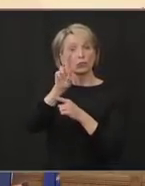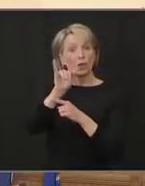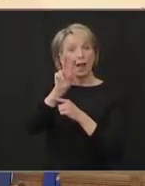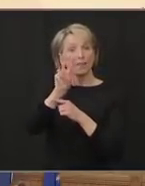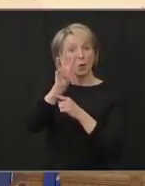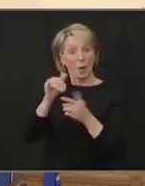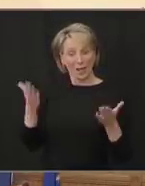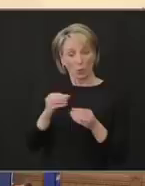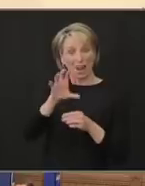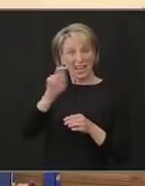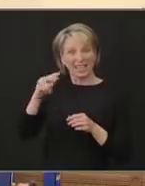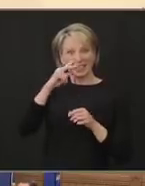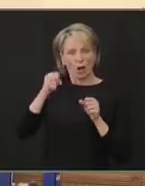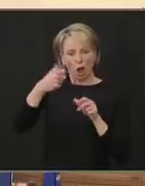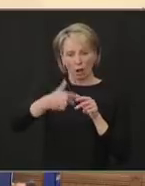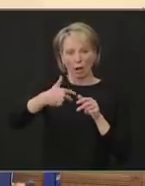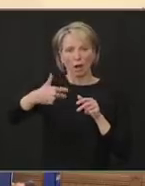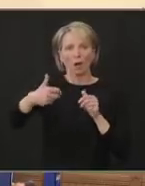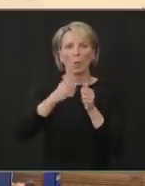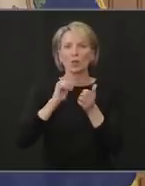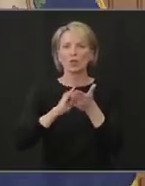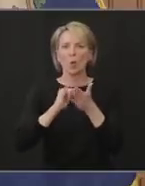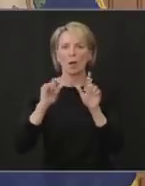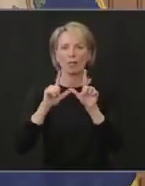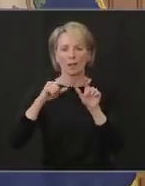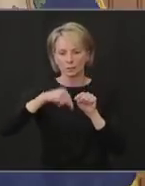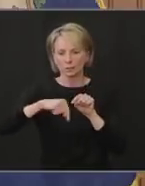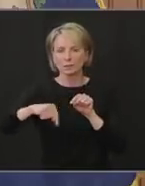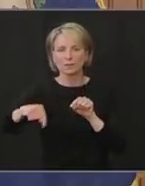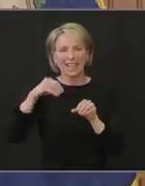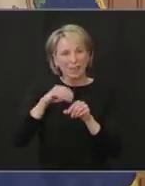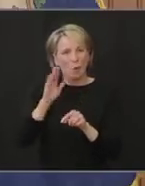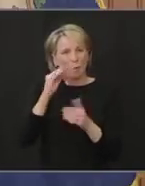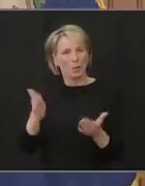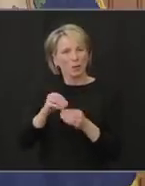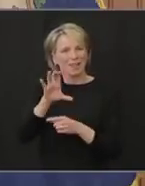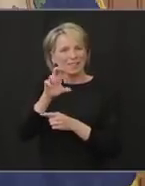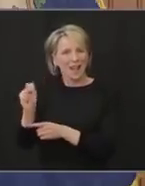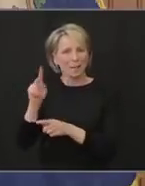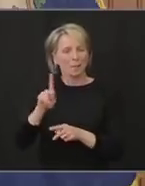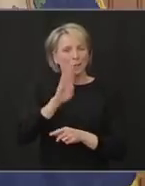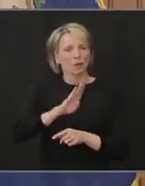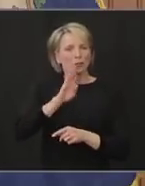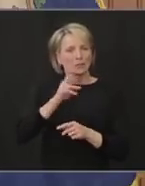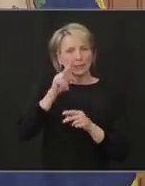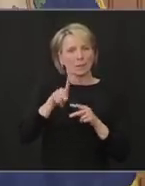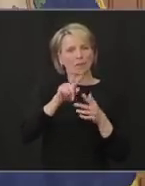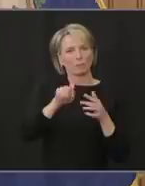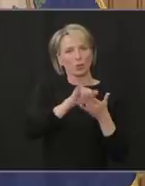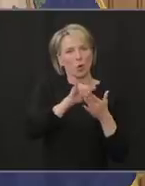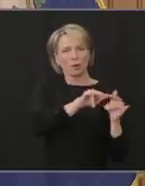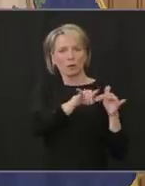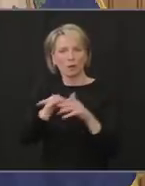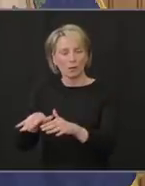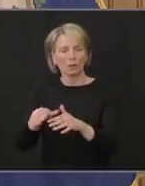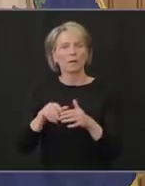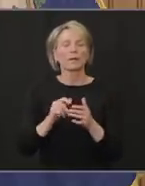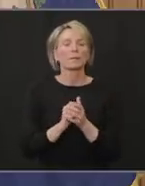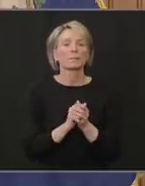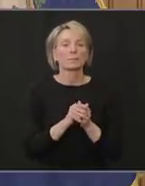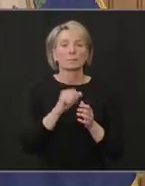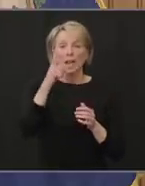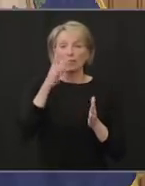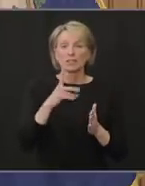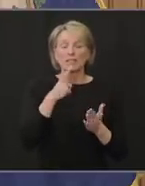don't know what you can do. But what I am doing is what the other governors are doing, the same. If you are going to come up here, maybe you have a house, maybe it's your right to go visit your